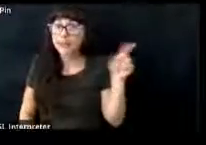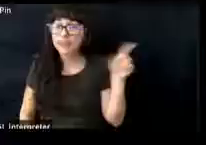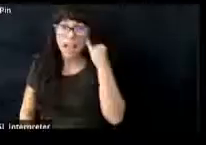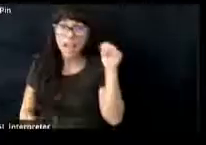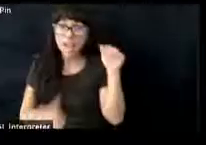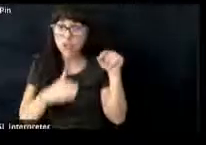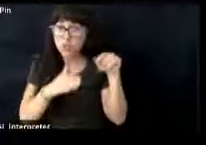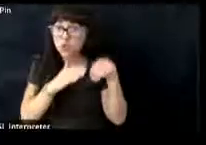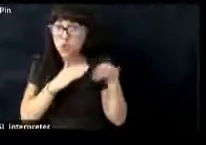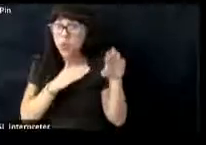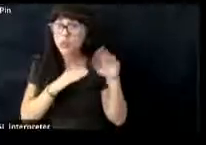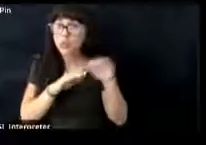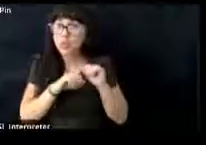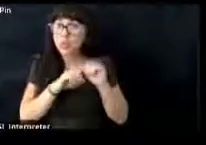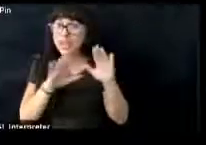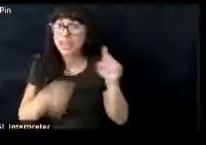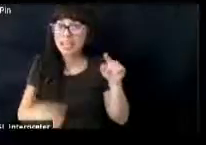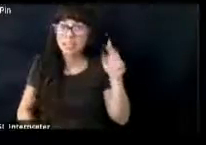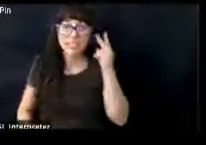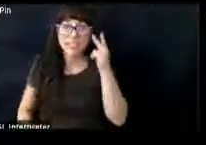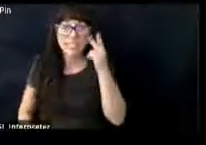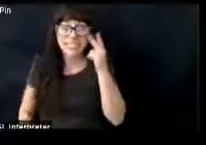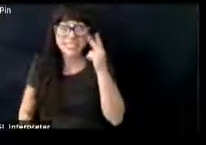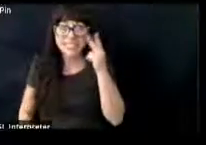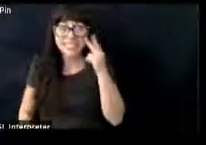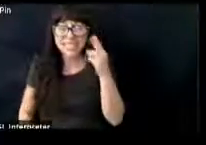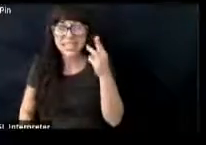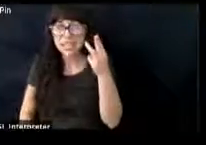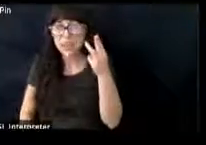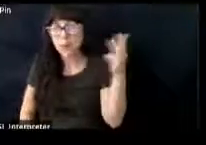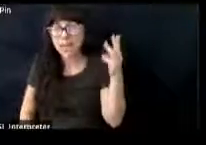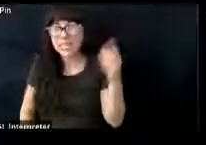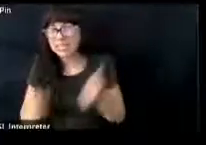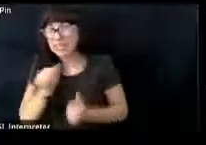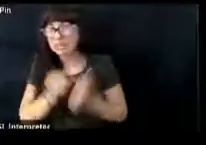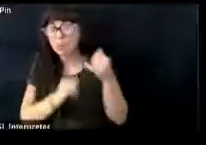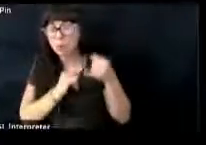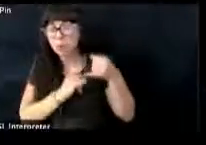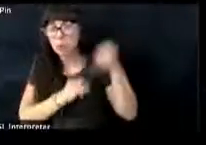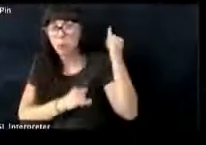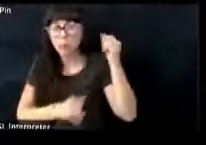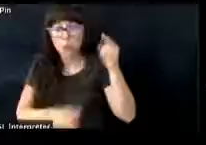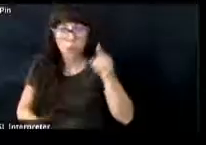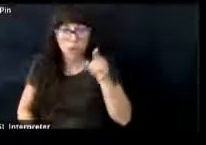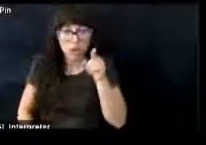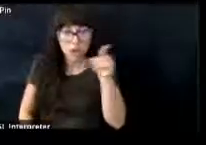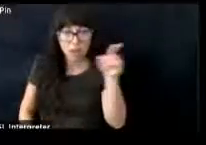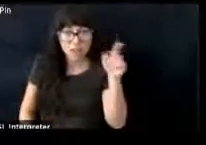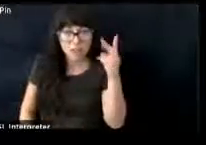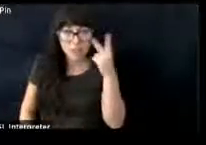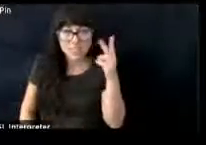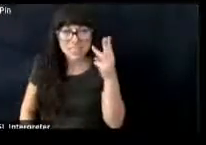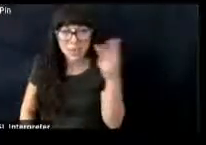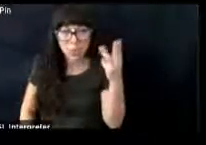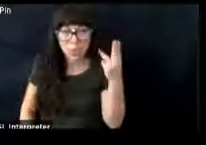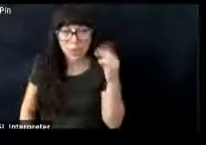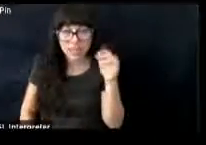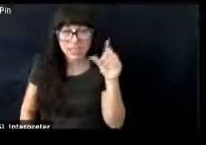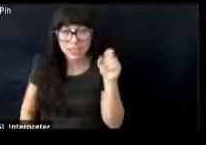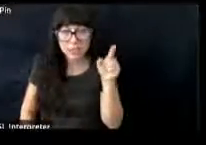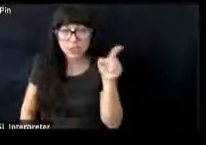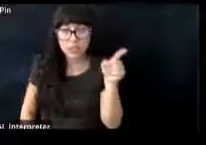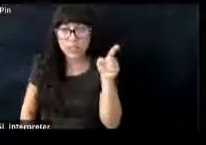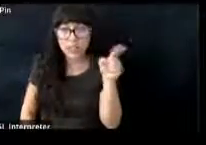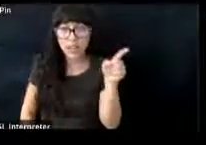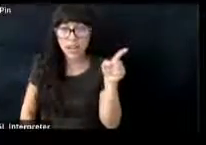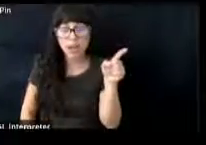you go to the boundary, the very west boundary with your cursor, and you see West Hills up there,